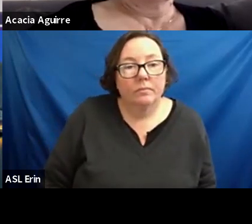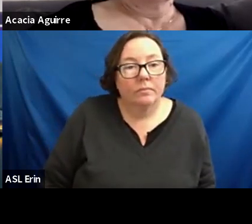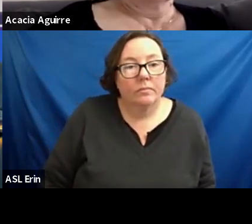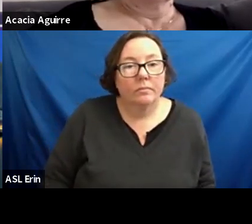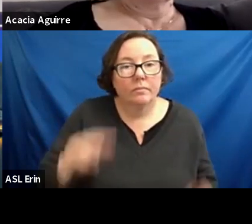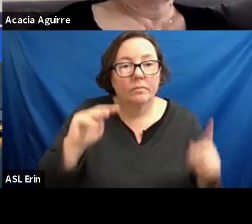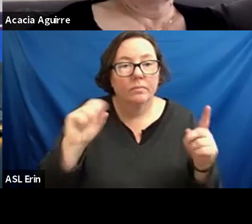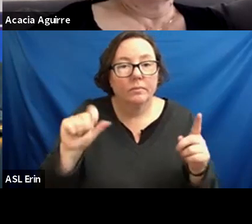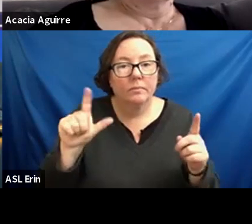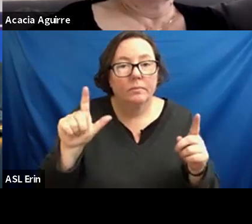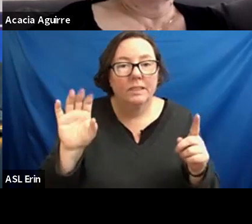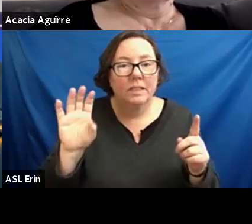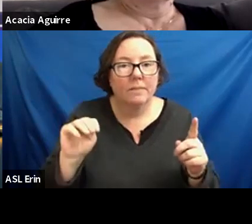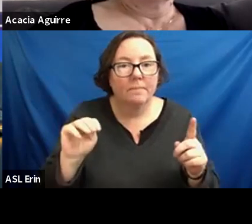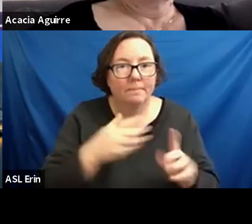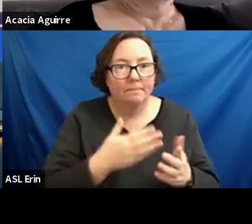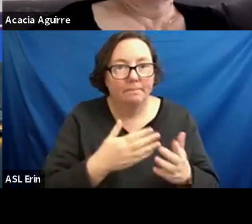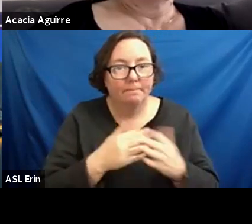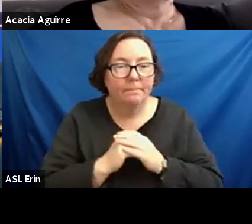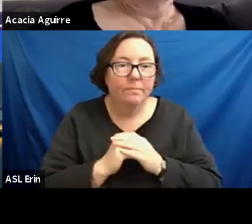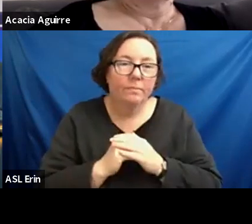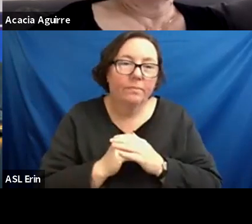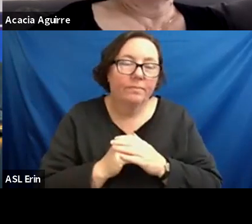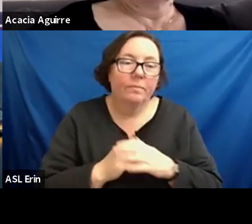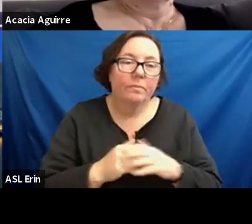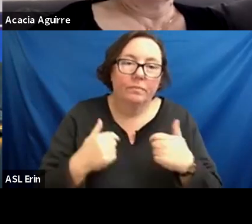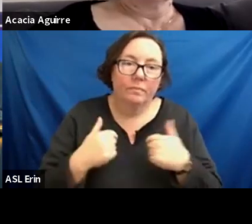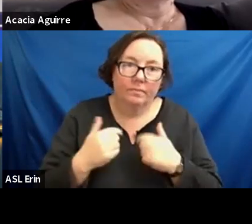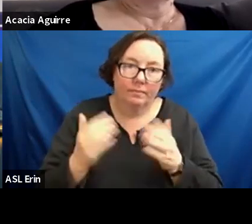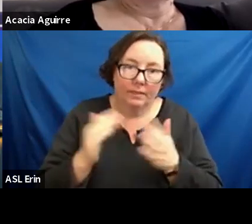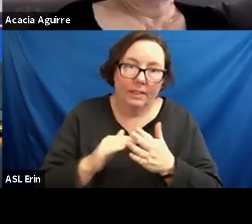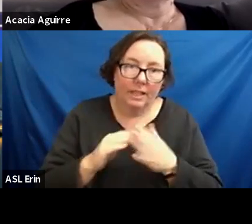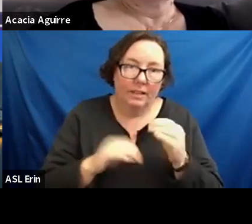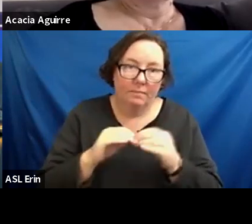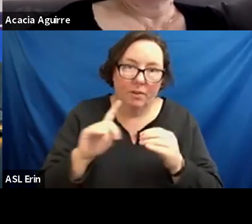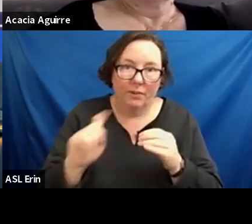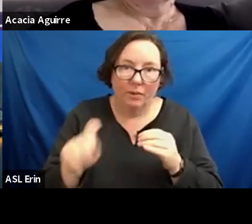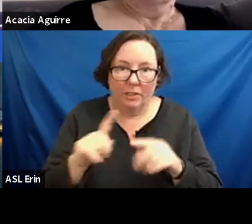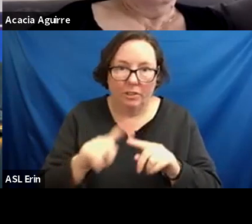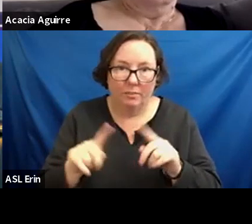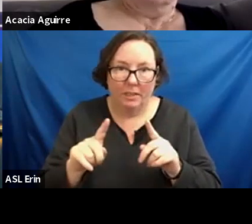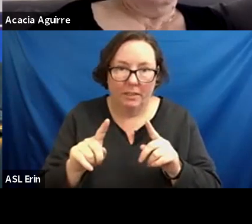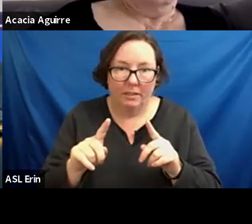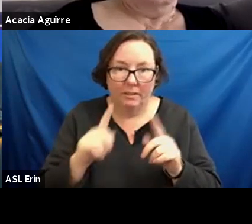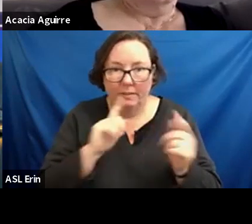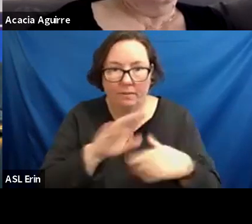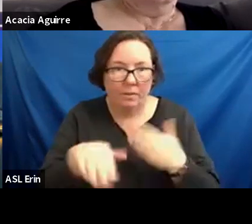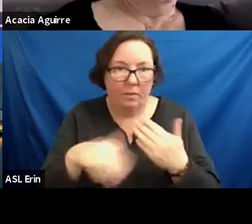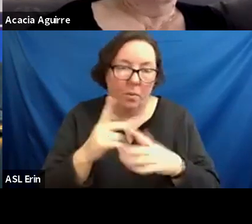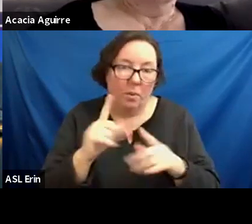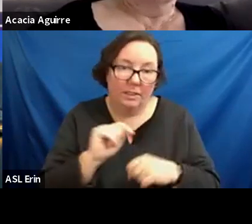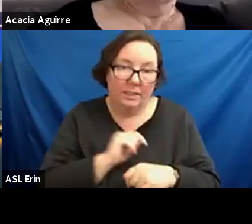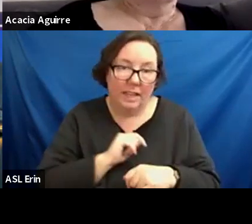Ms. Lum? Again, this is more of a question to the task force.